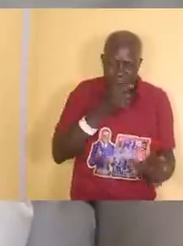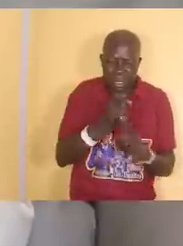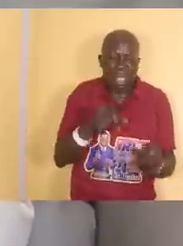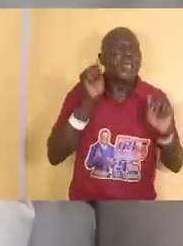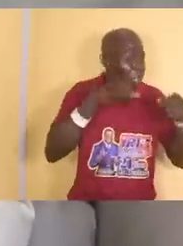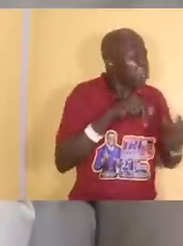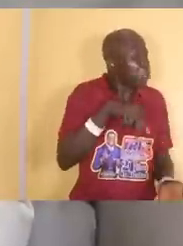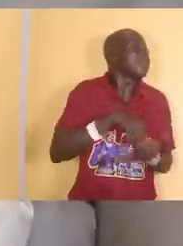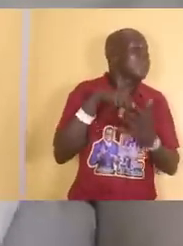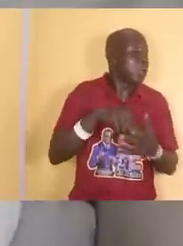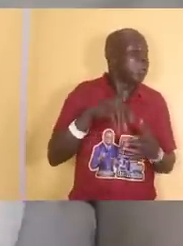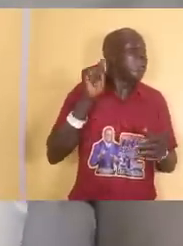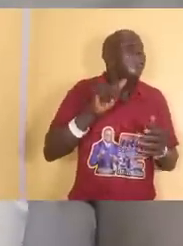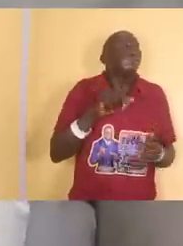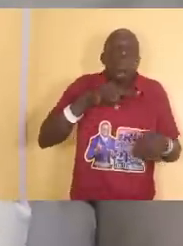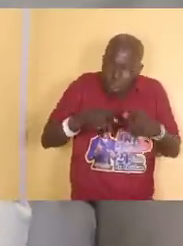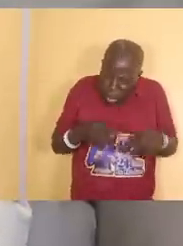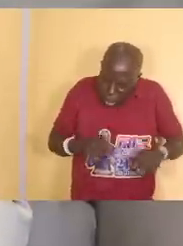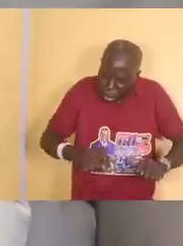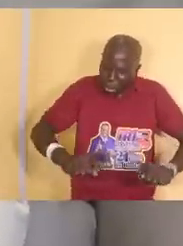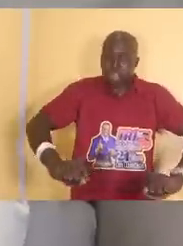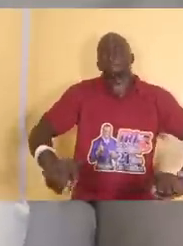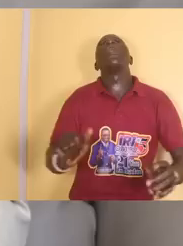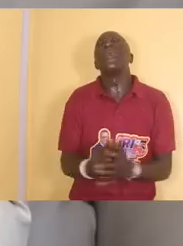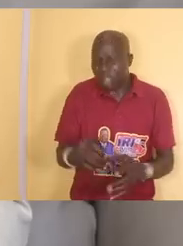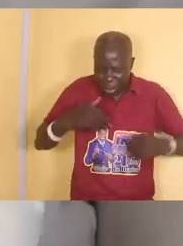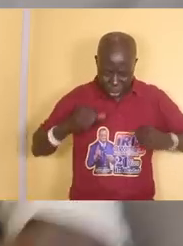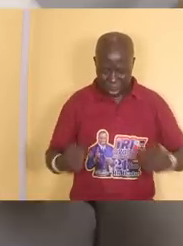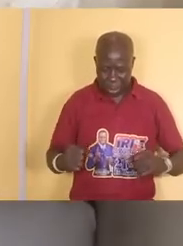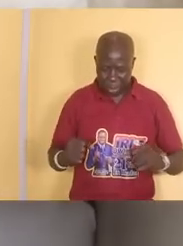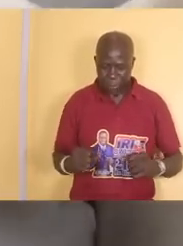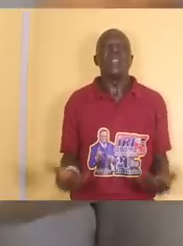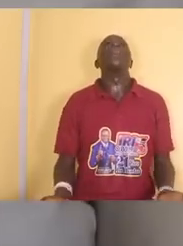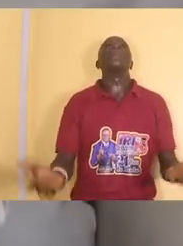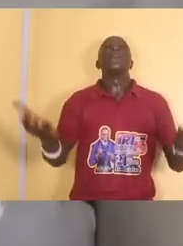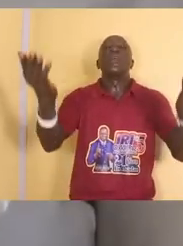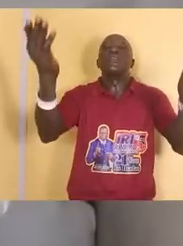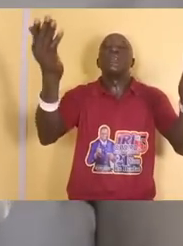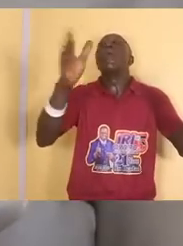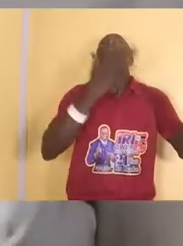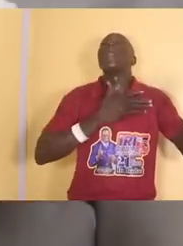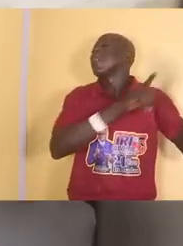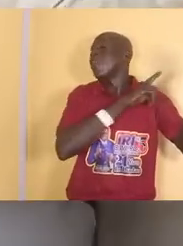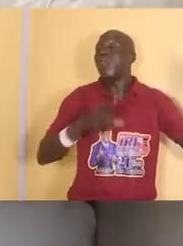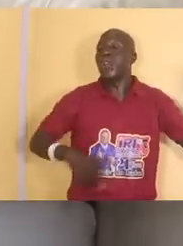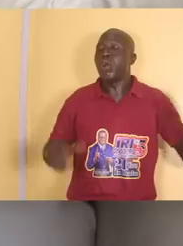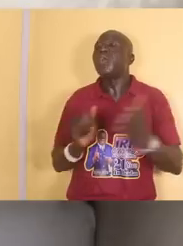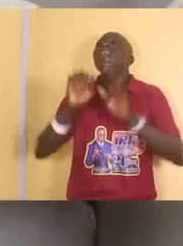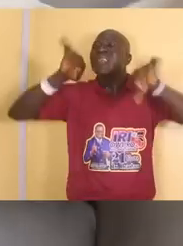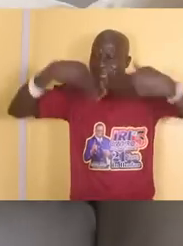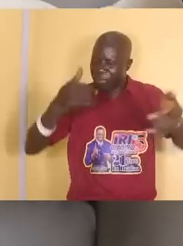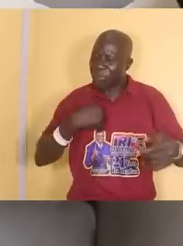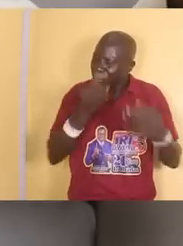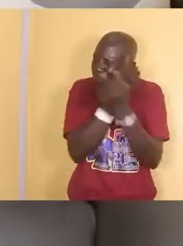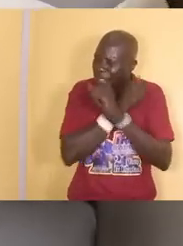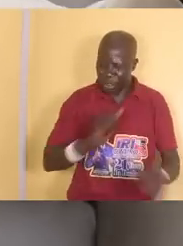lady then. Can you stand up? But only day. She stood up. That's true. And we are so difficult. Oh no. Lord. And you're there for me.